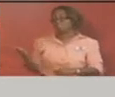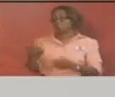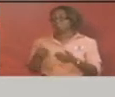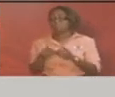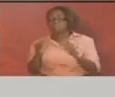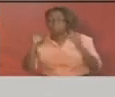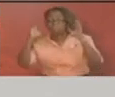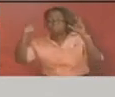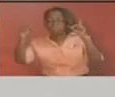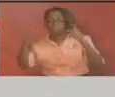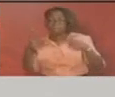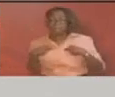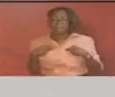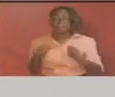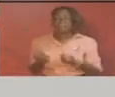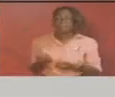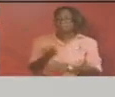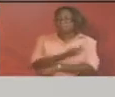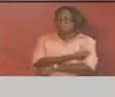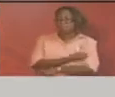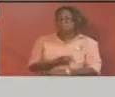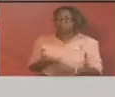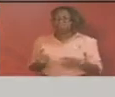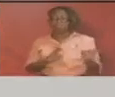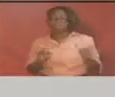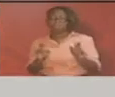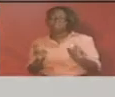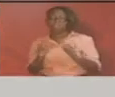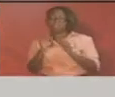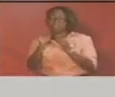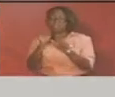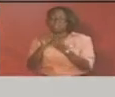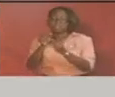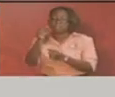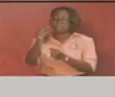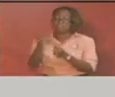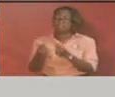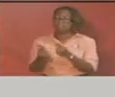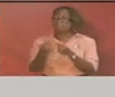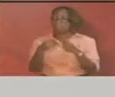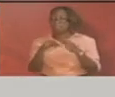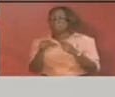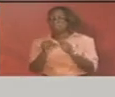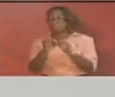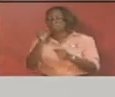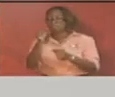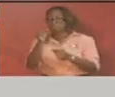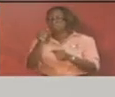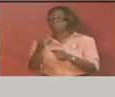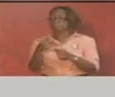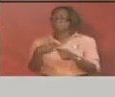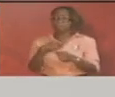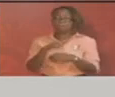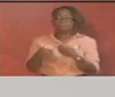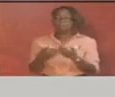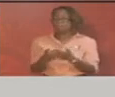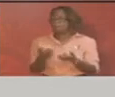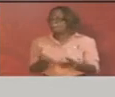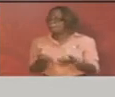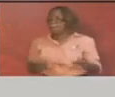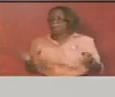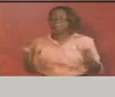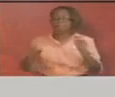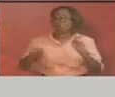in stock, you have the needles, the syringes, all the other attributes that you want to have in place. The most important thing, as you said,